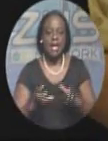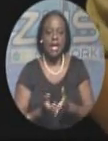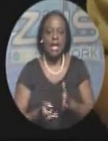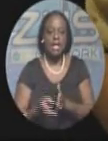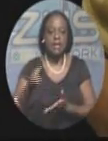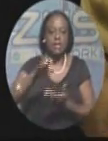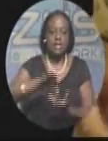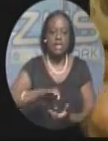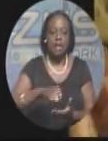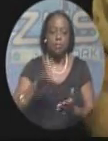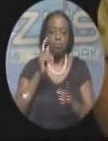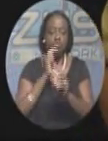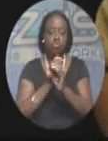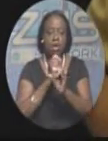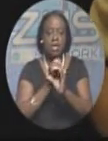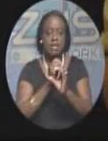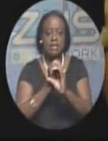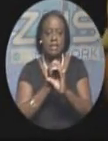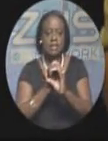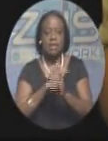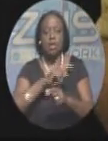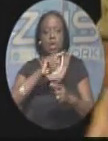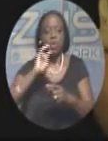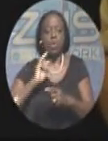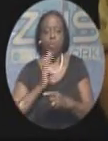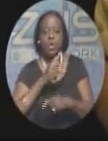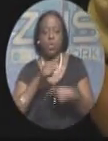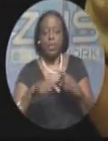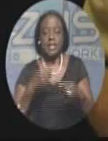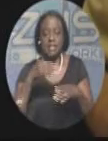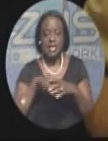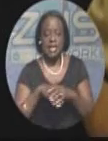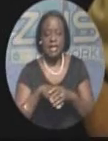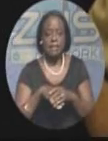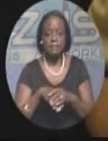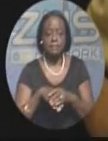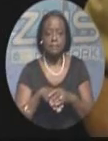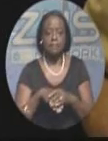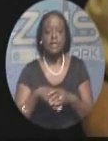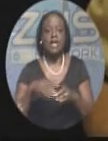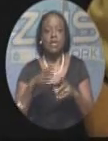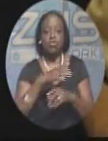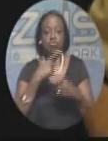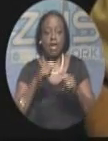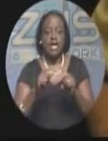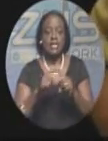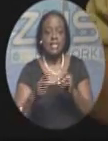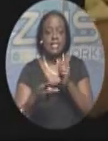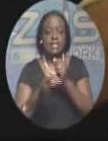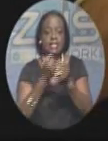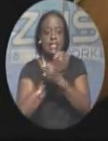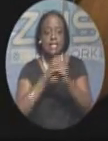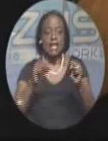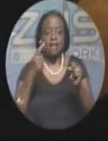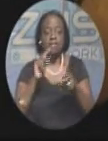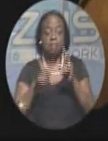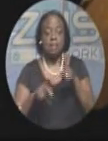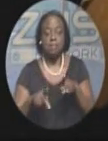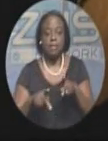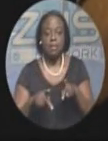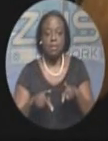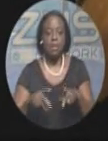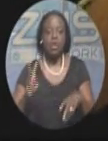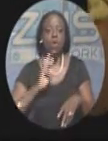Went into that area and decided and did some operations to try and remove those people. What I can tell you is that we were able to take from